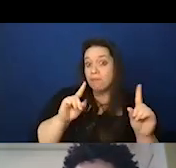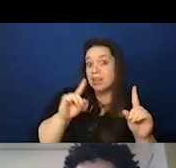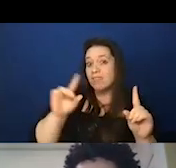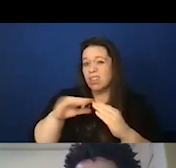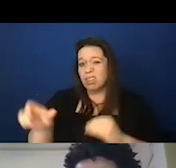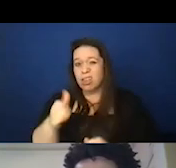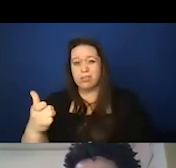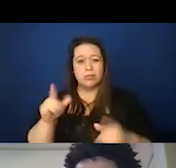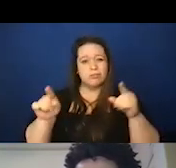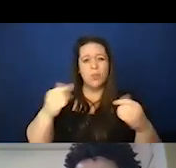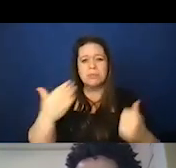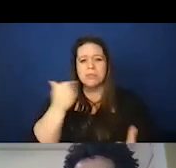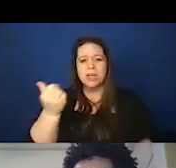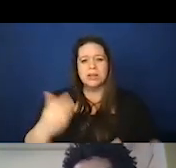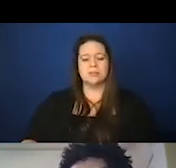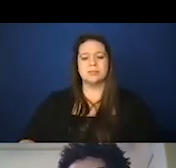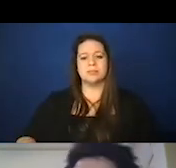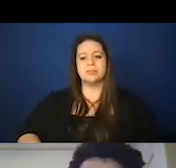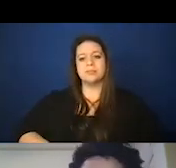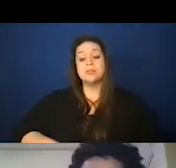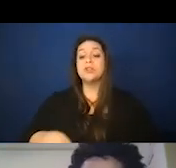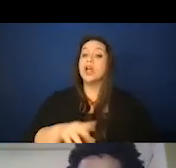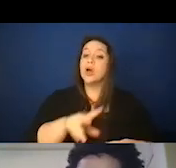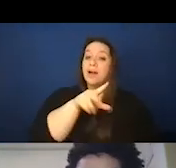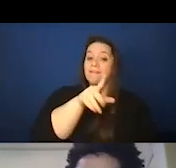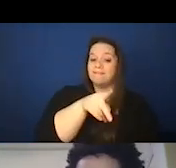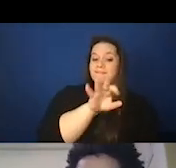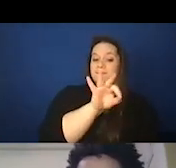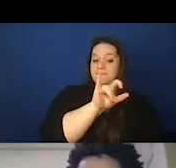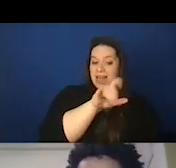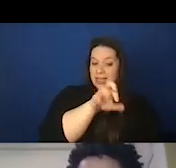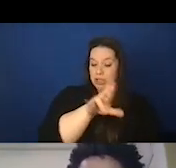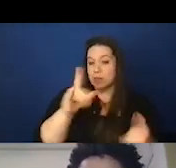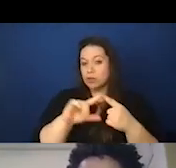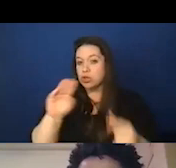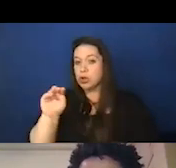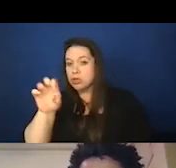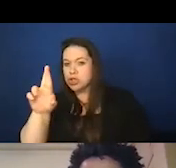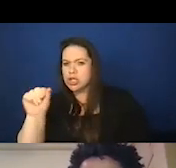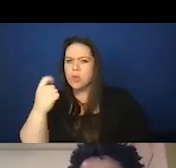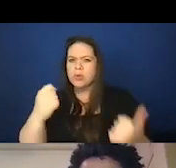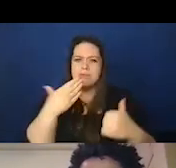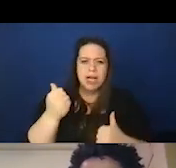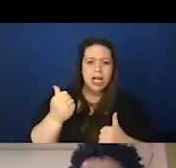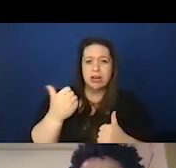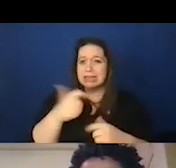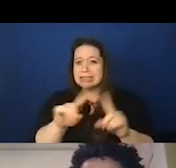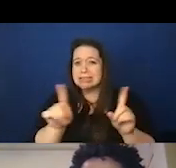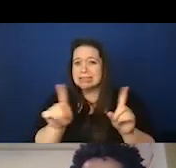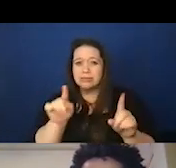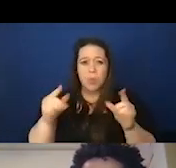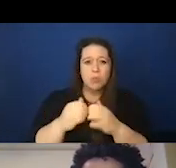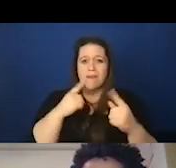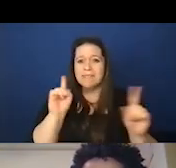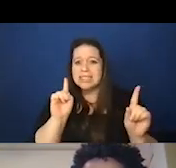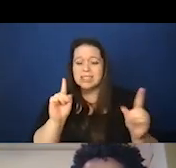other? So we're talking about the Pfizer and the Moderna. Sure. Yeah, I'll take the first crack at it. I think the